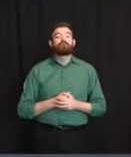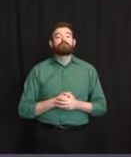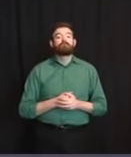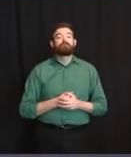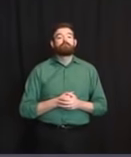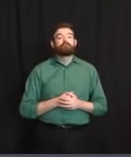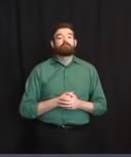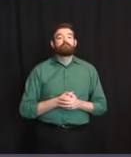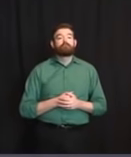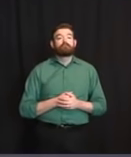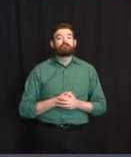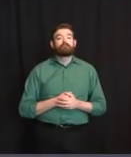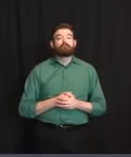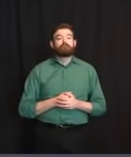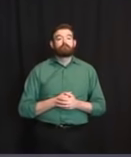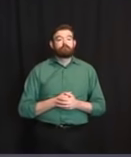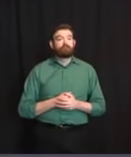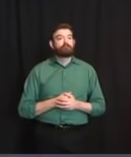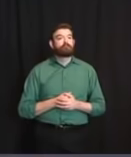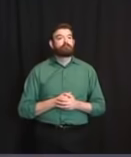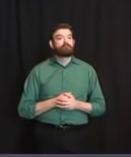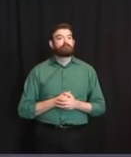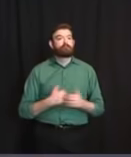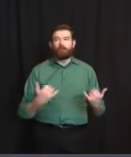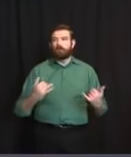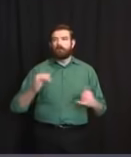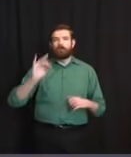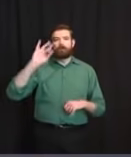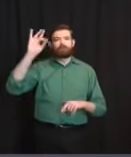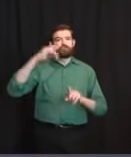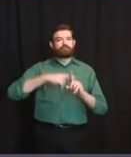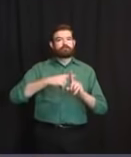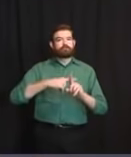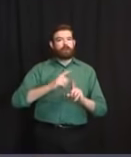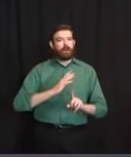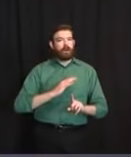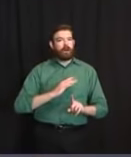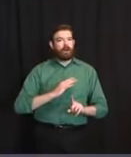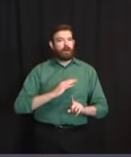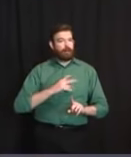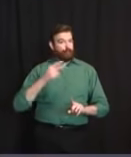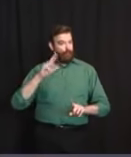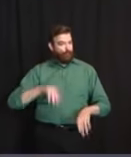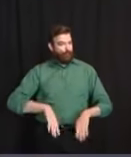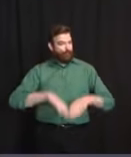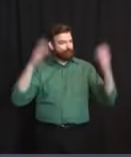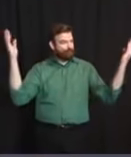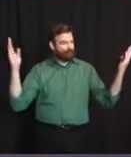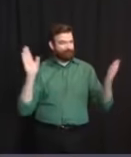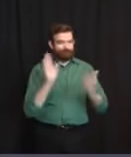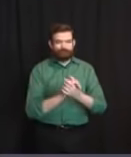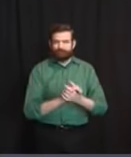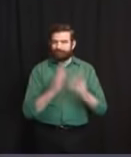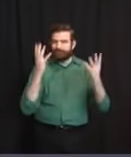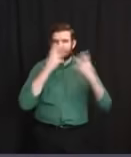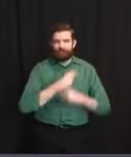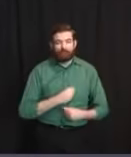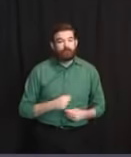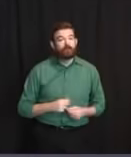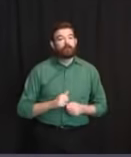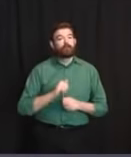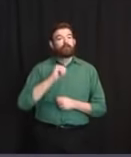today. Maybe there already. I went for a run this morning, and it was beautiful. Tomorrow's going to be 75 and sunny. Looks like Sunday's going to be cooler.